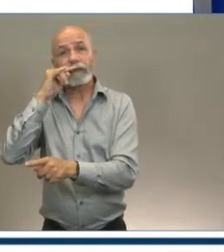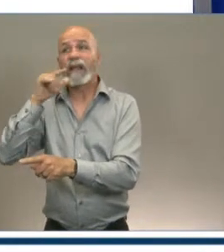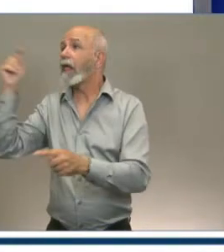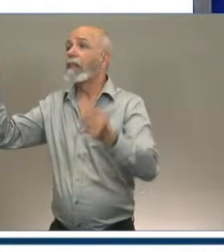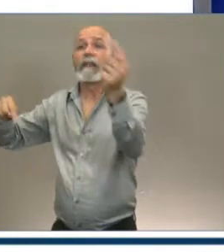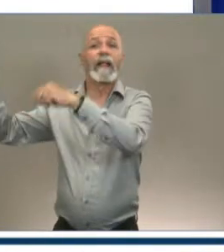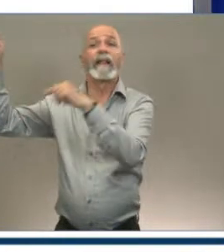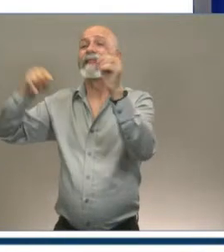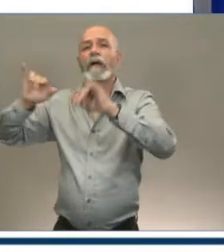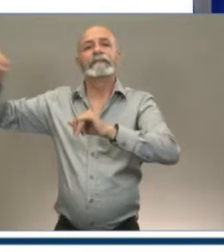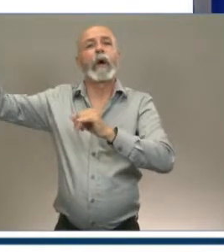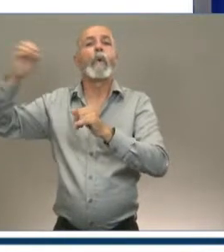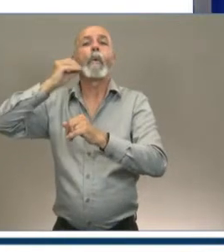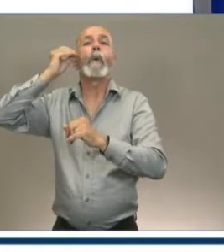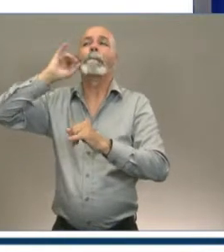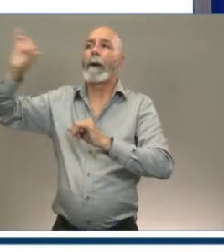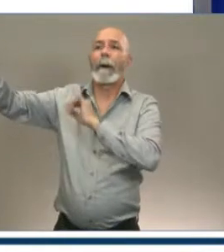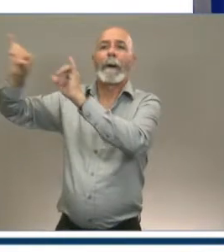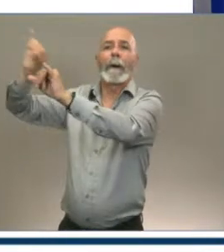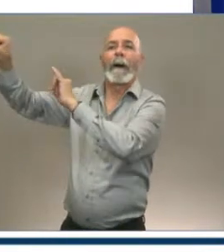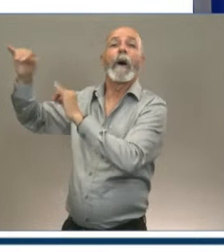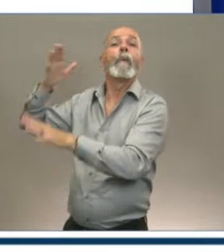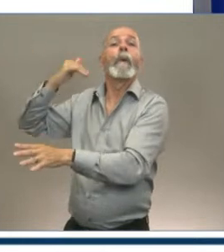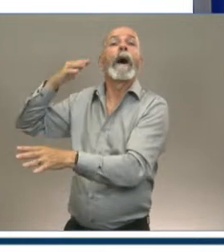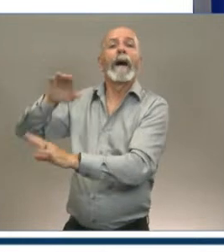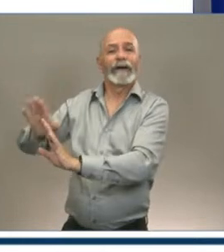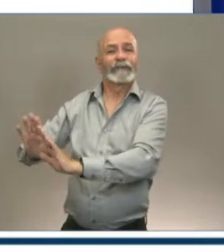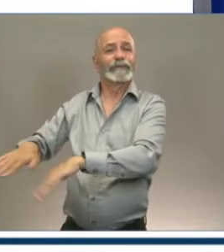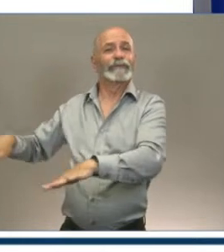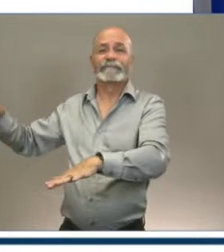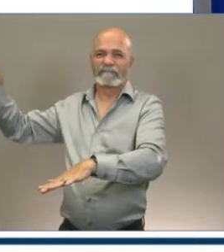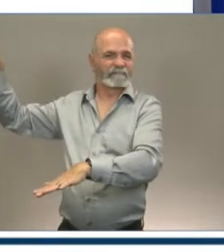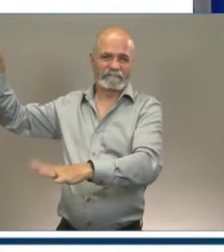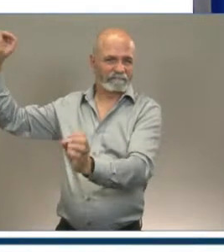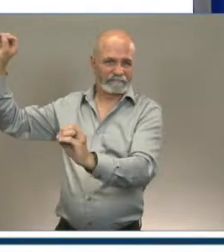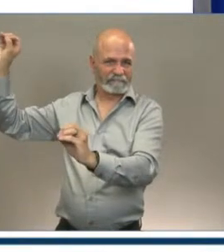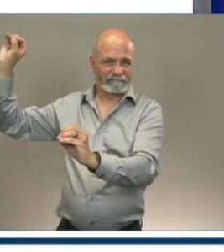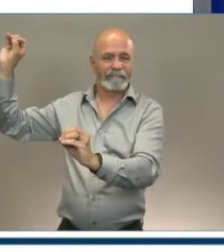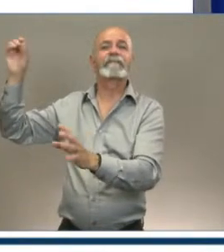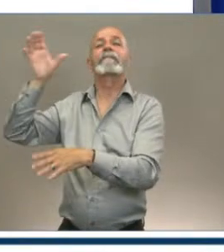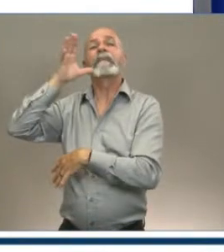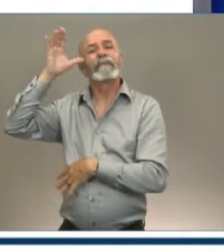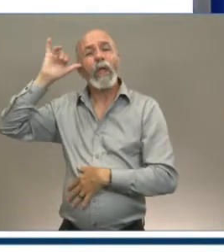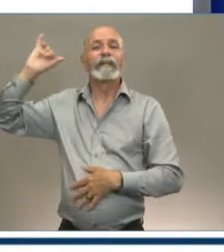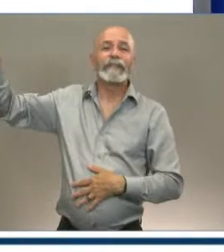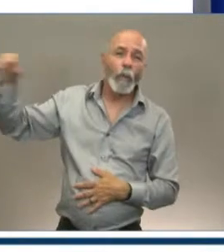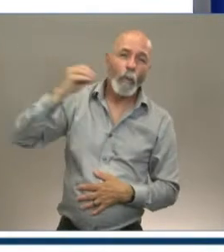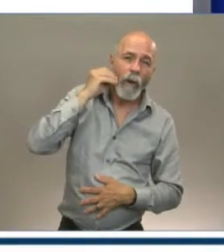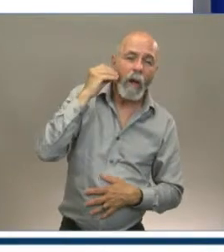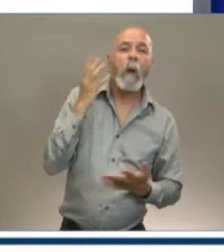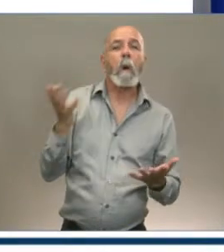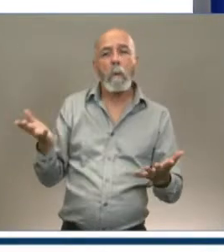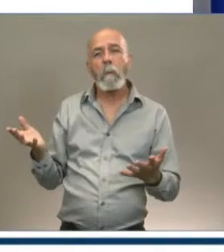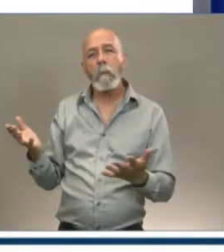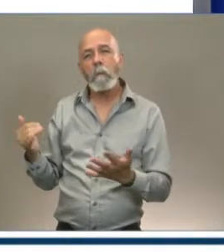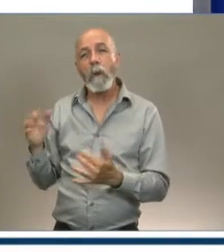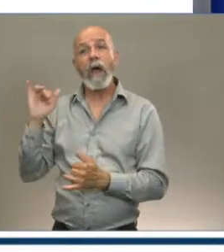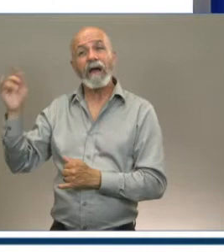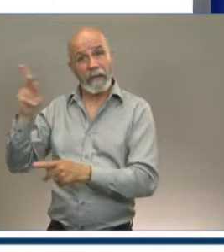kept home, that we would provide enough funding at the cost level, but not including what the profit would be on top of